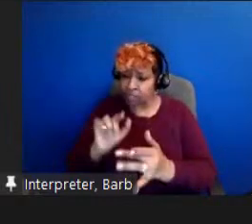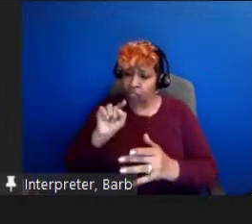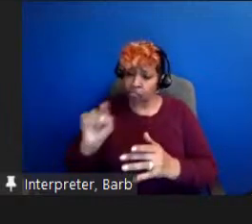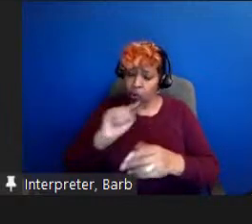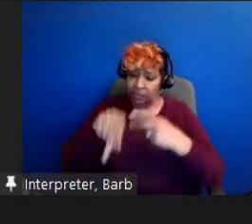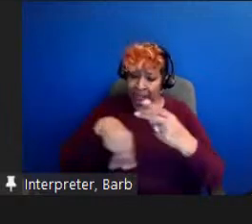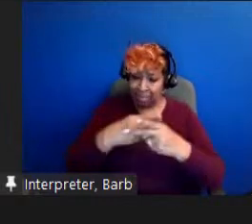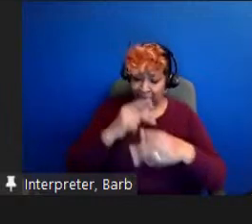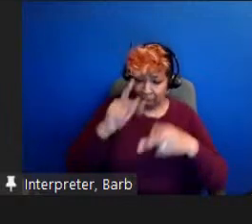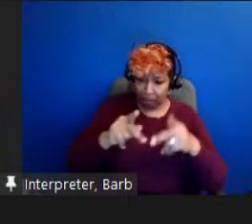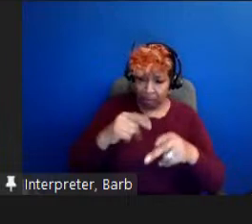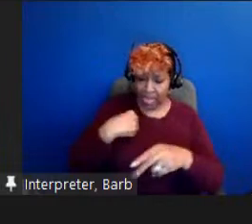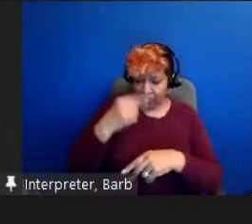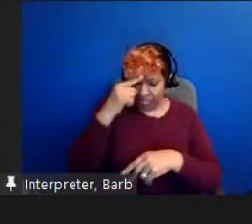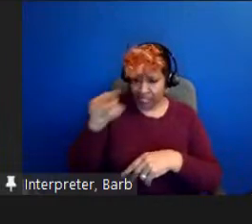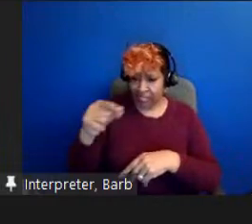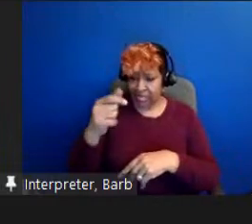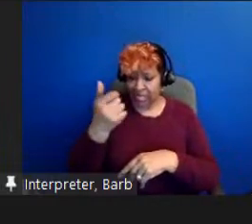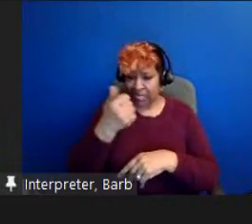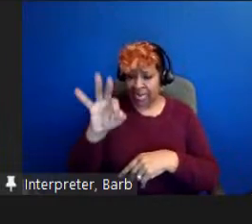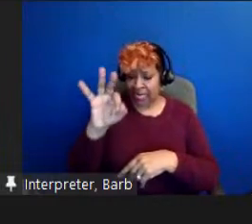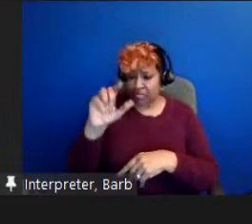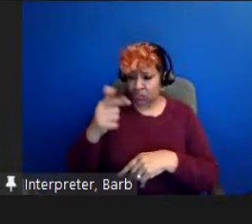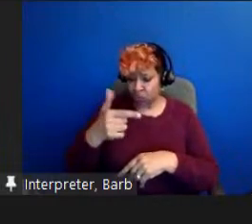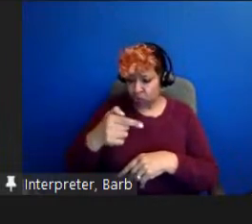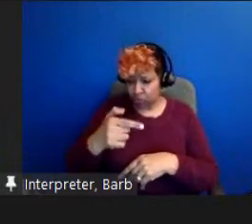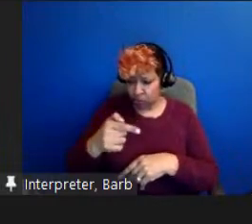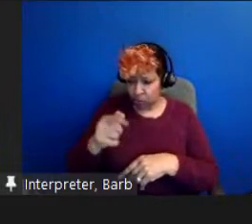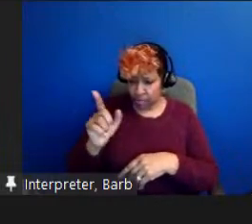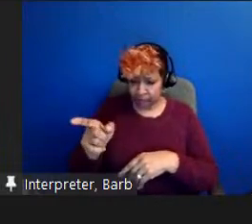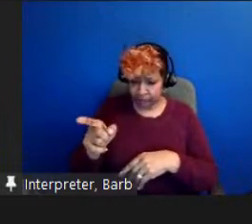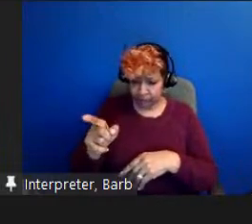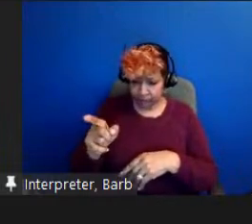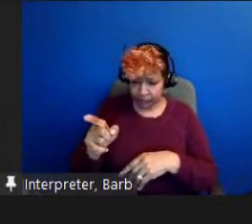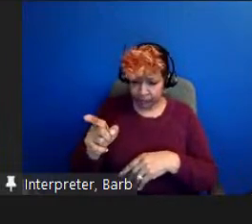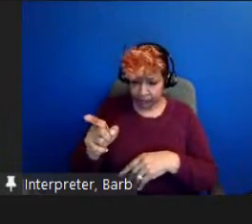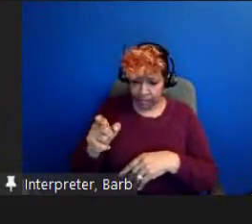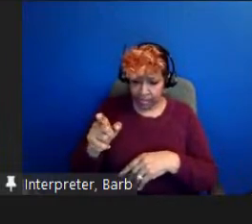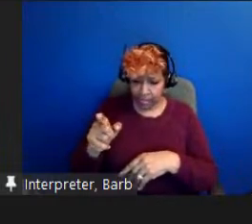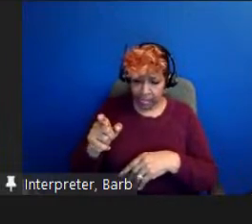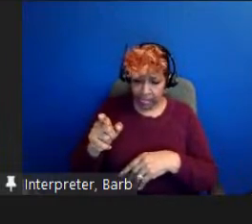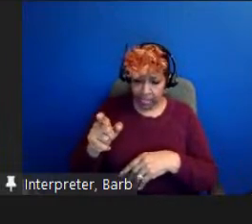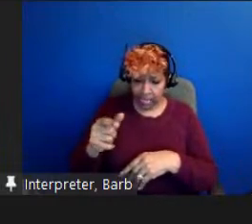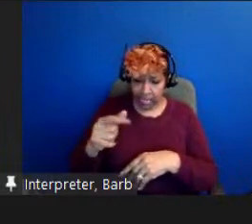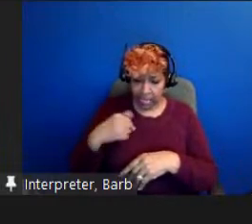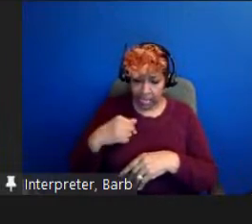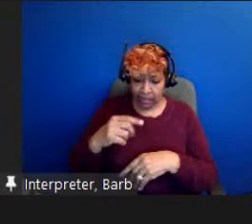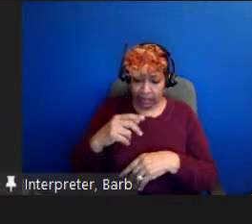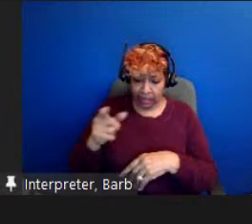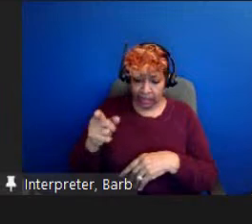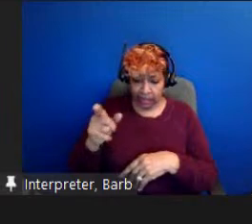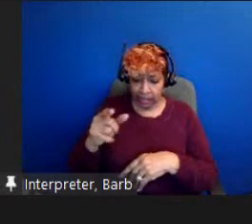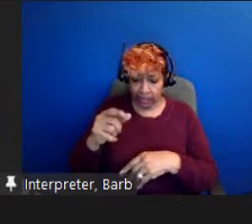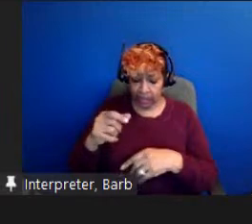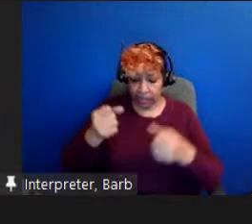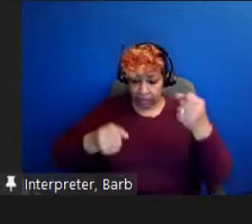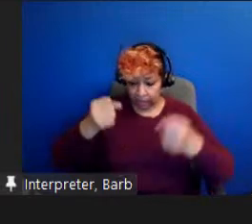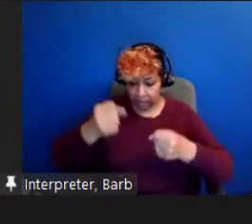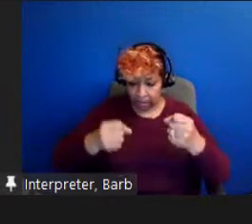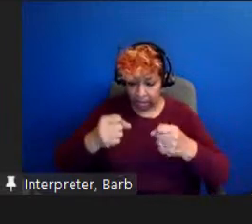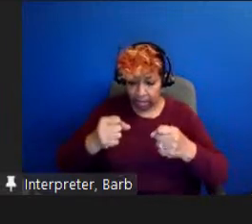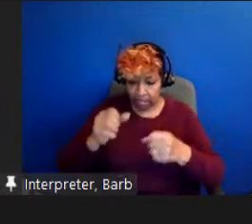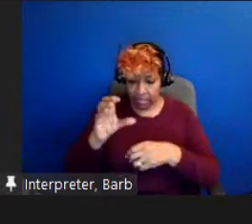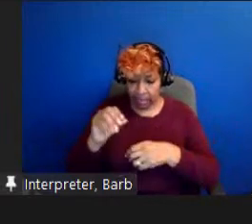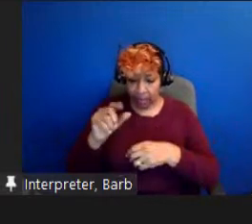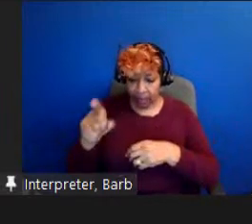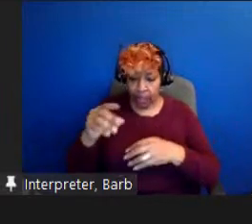I think it's 1921, which is out in out of more diverse developers who work out of Polsky and